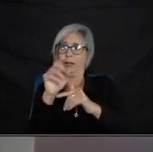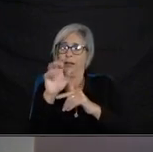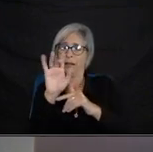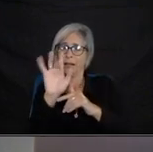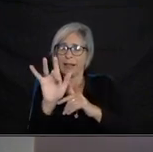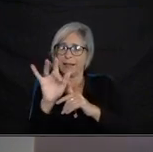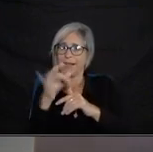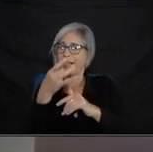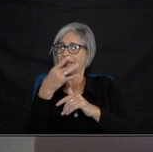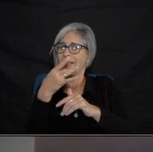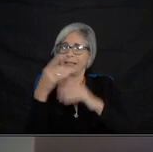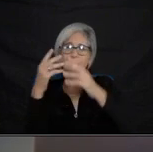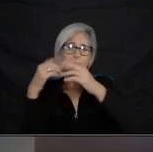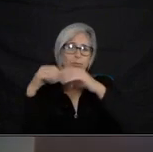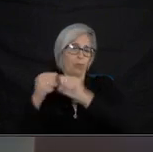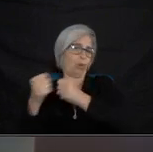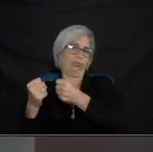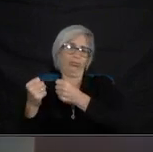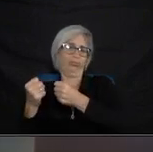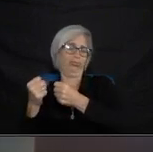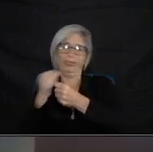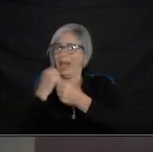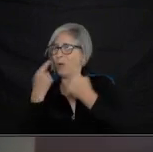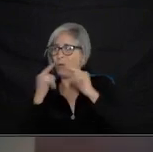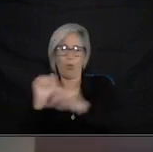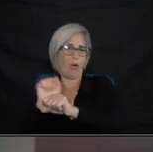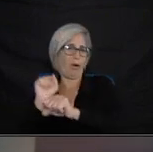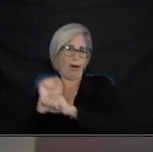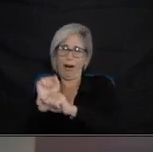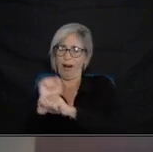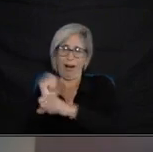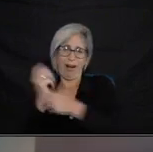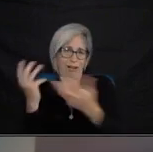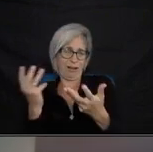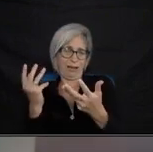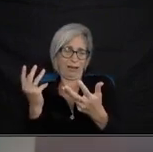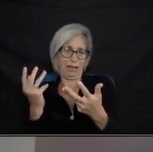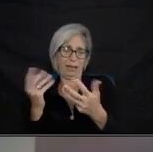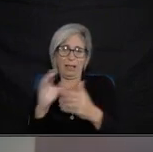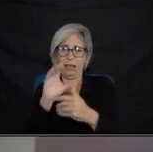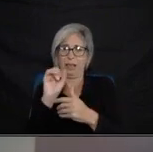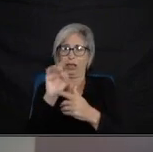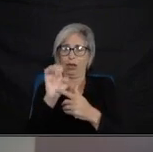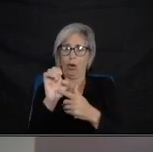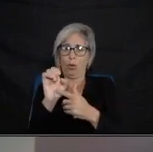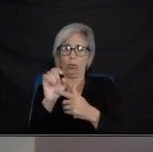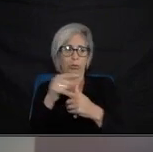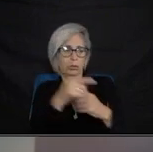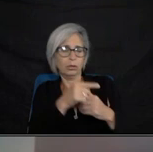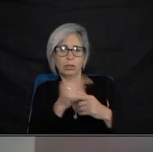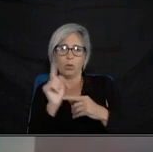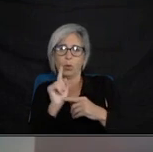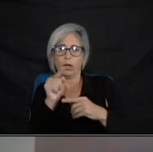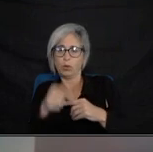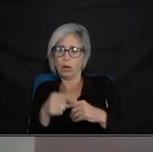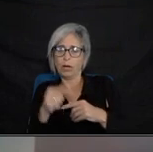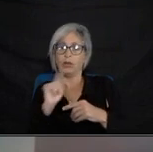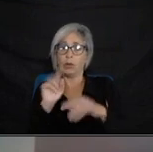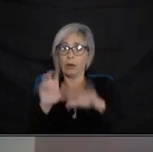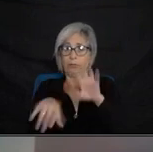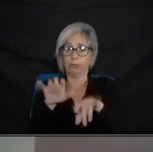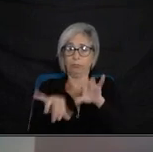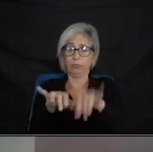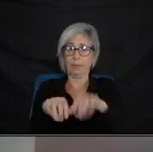this scenario, I hit street lights. So light not working, it actually geocodes exactly where you are, or you could actually physically type in the